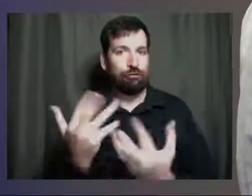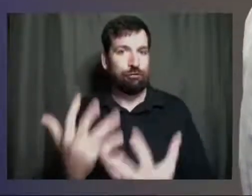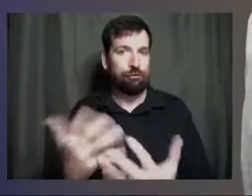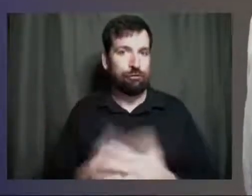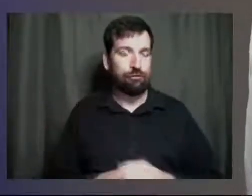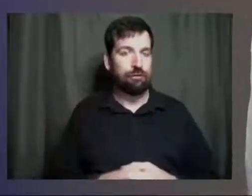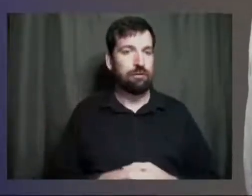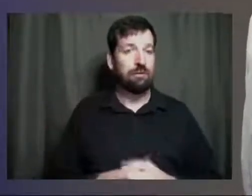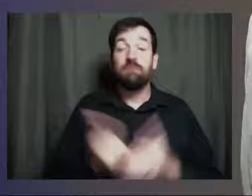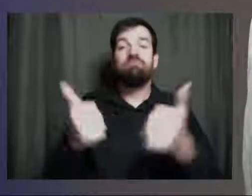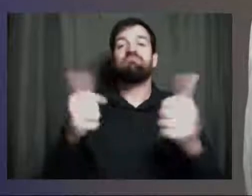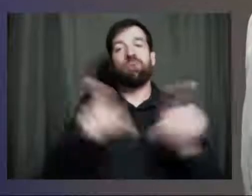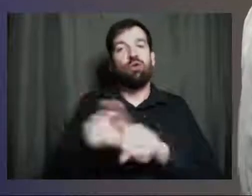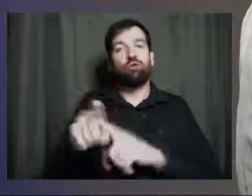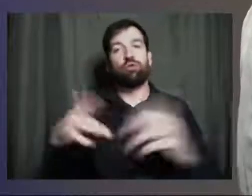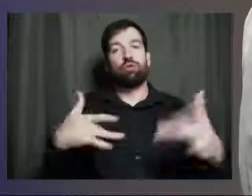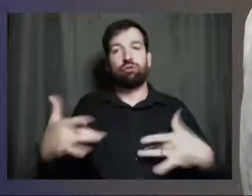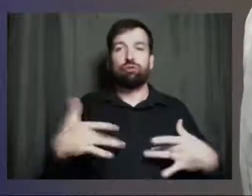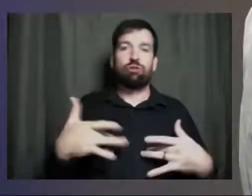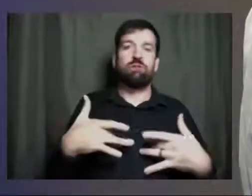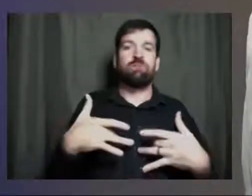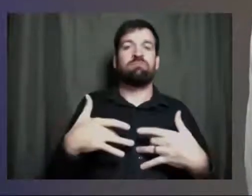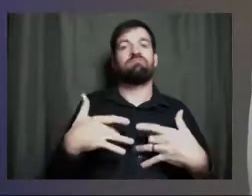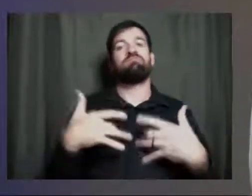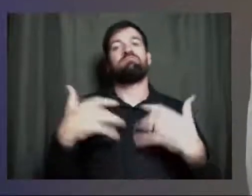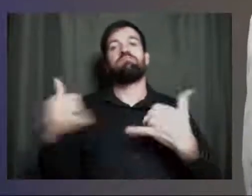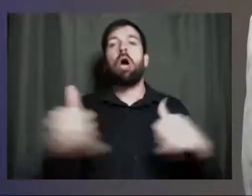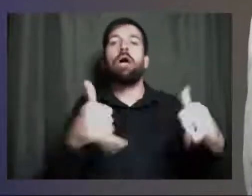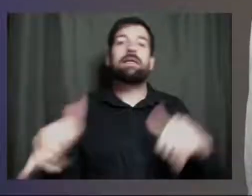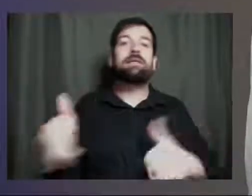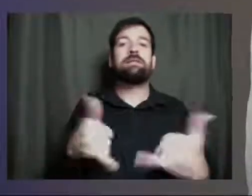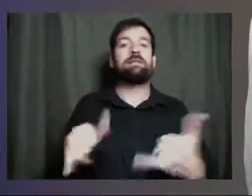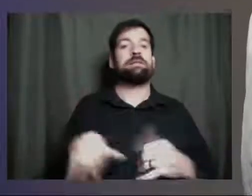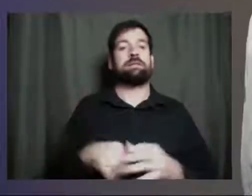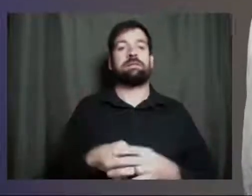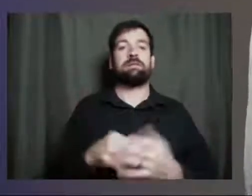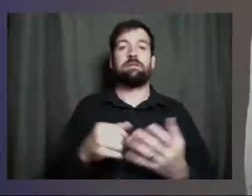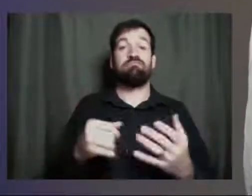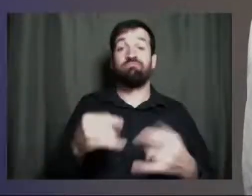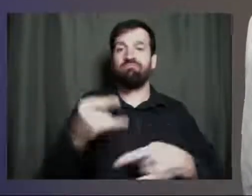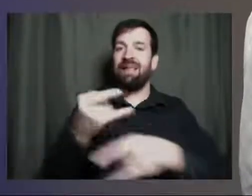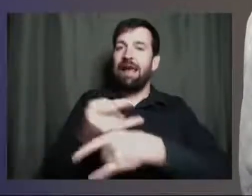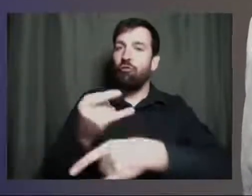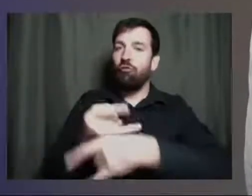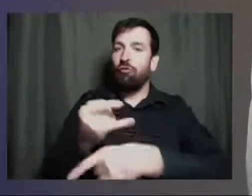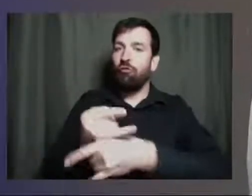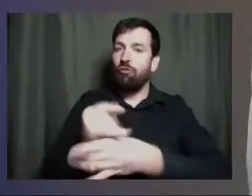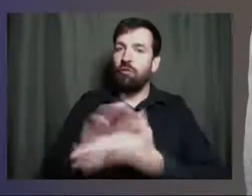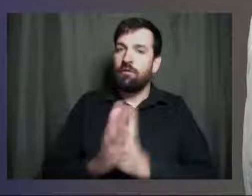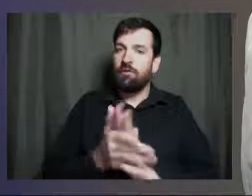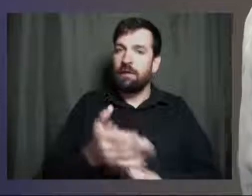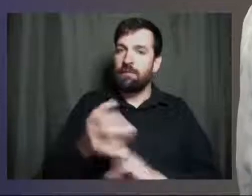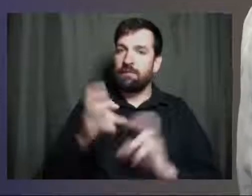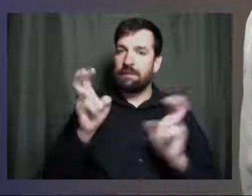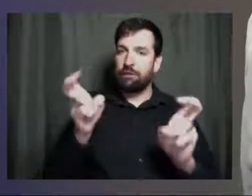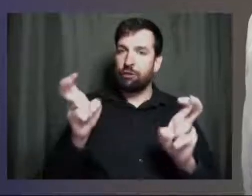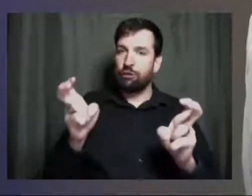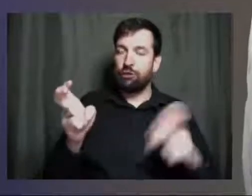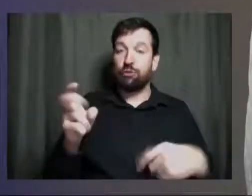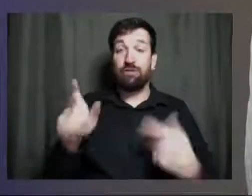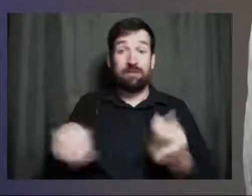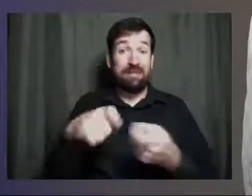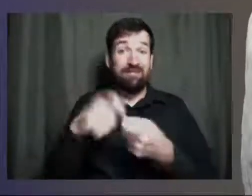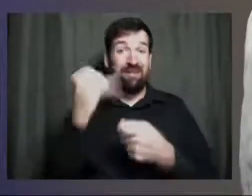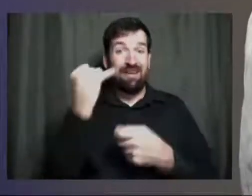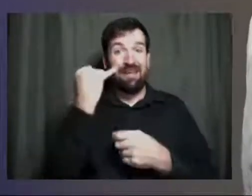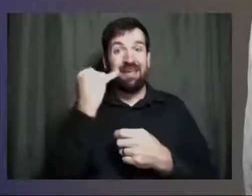you're out there. There's parties and whatnot. Alcohol becomes an issue, particularly if drinks are left out and